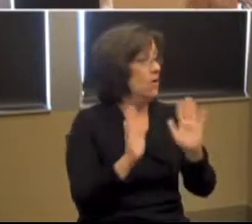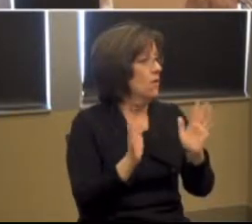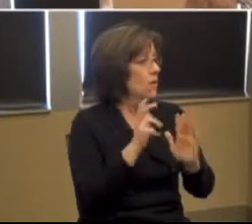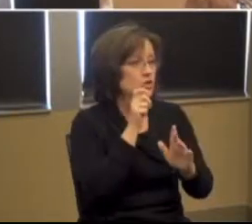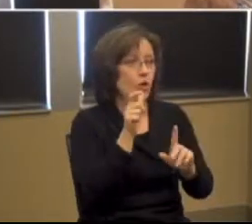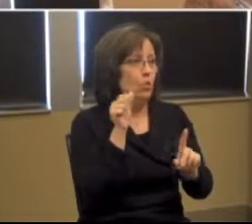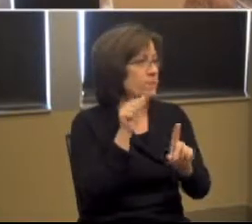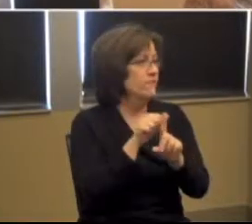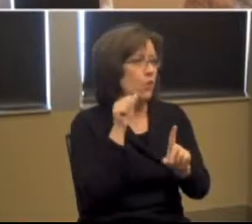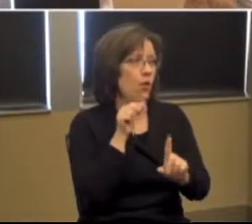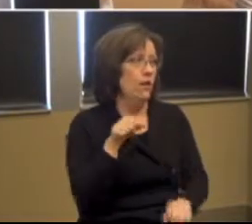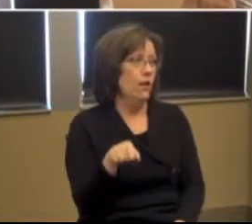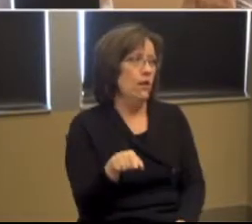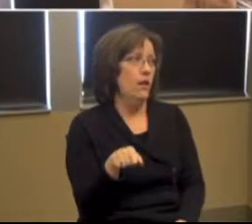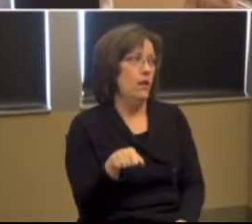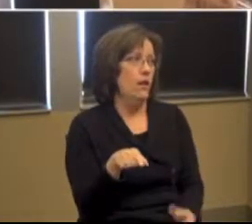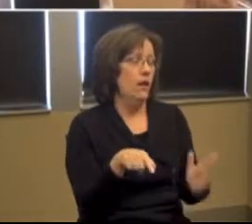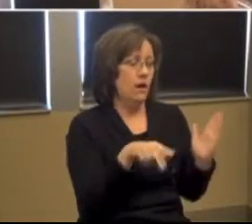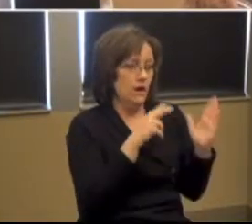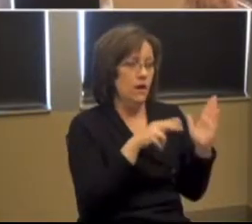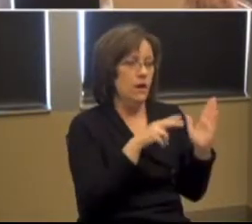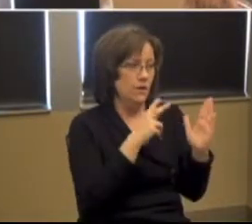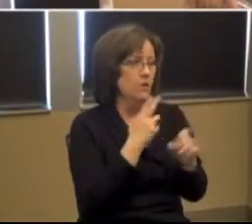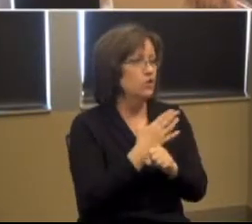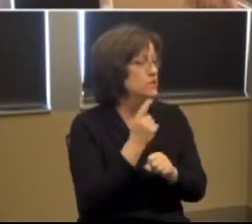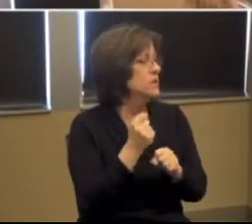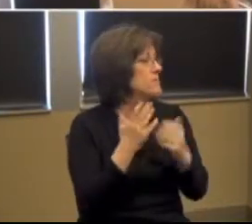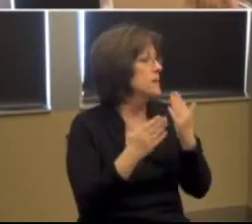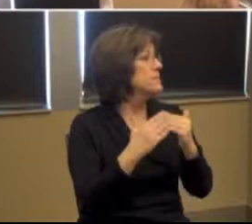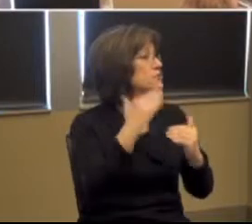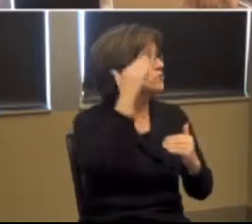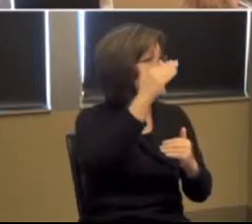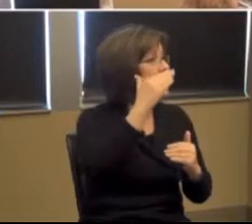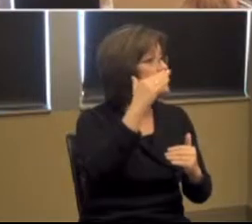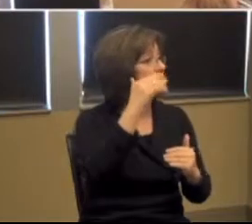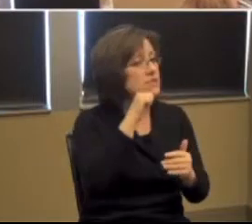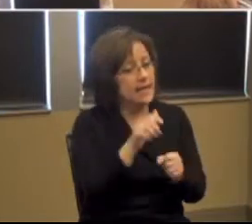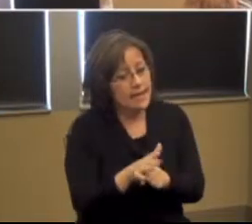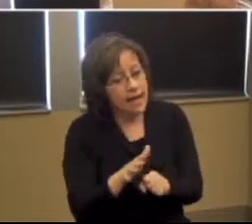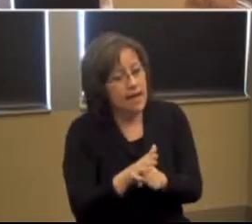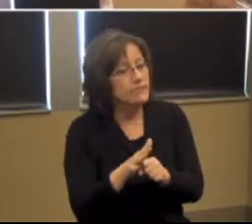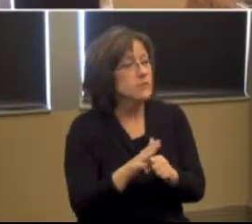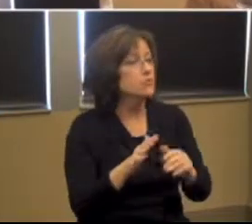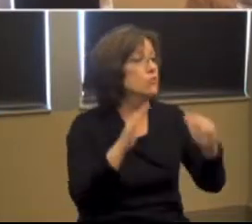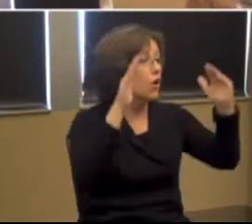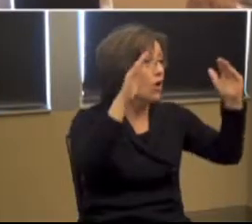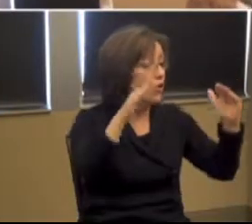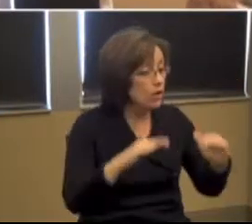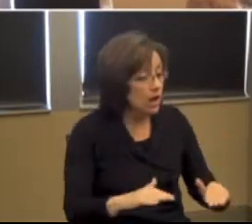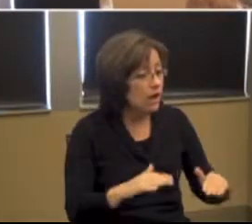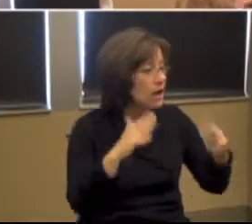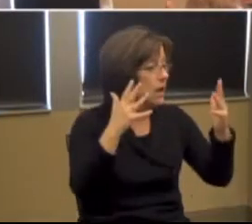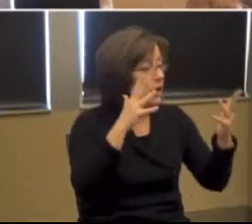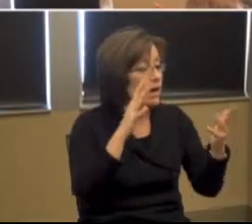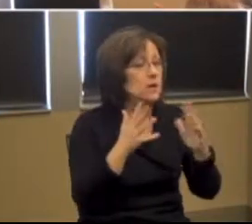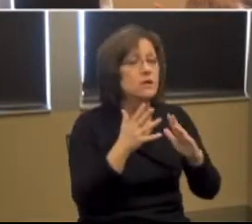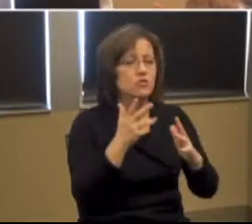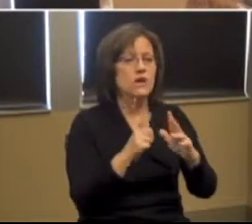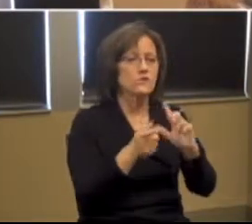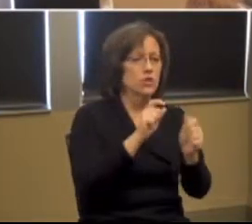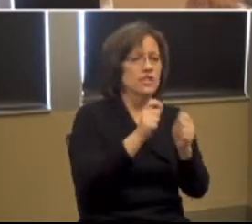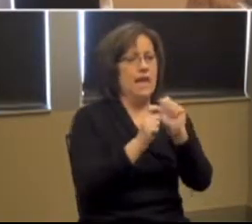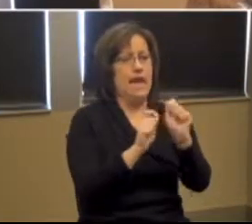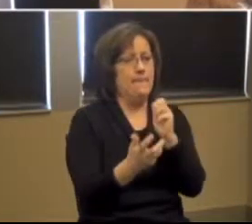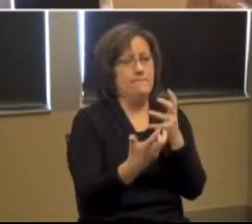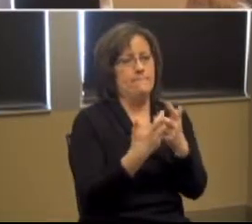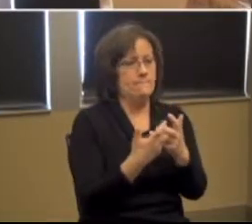think about it could be too much or too little or too low or too high. And so it might be something that we just need to adapt a